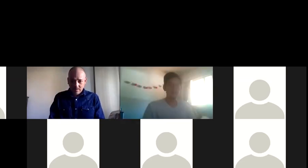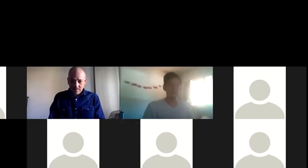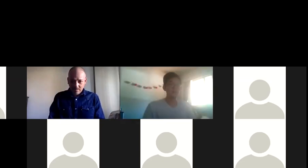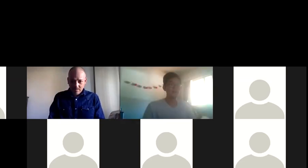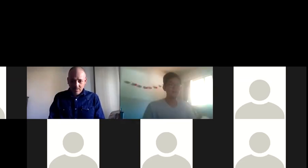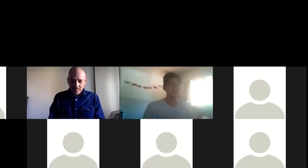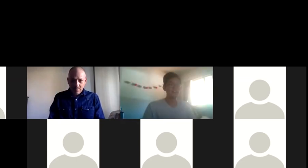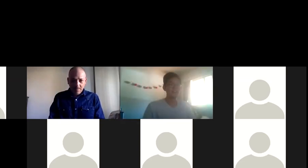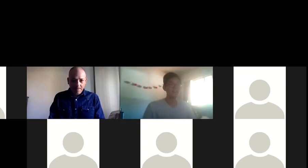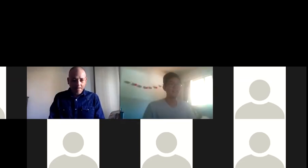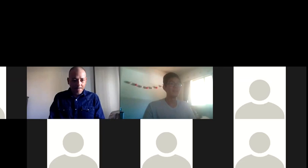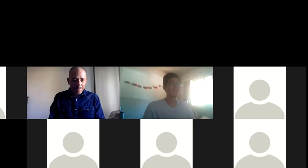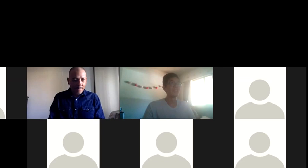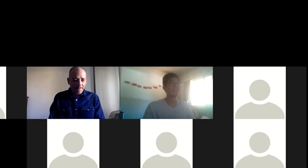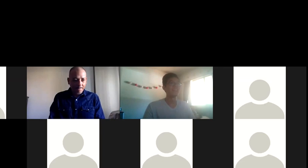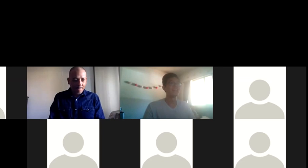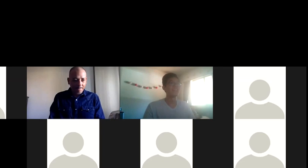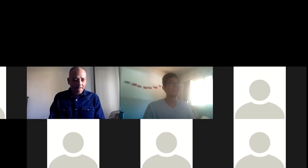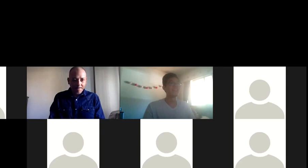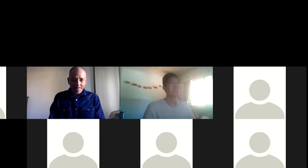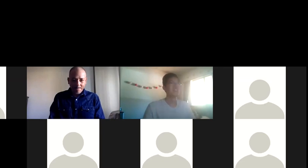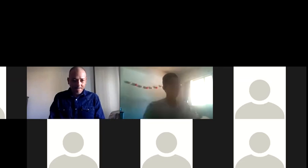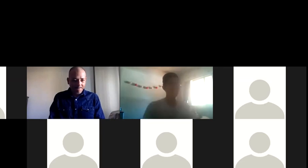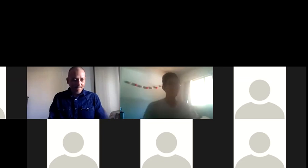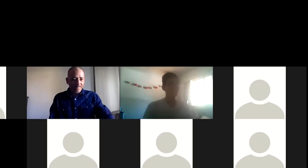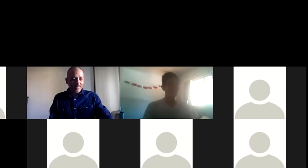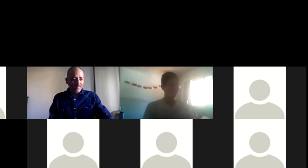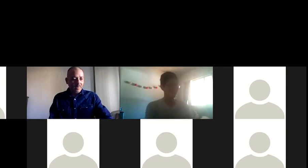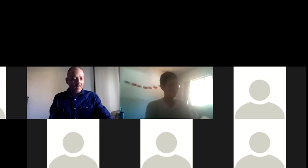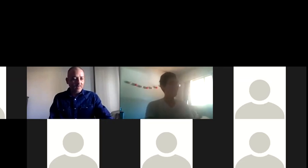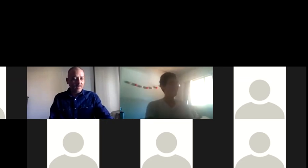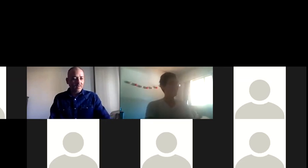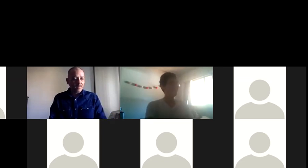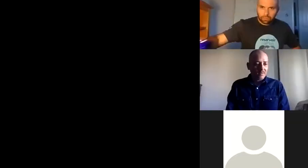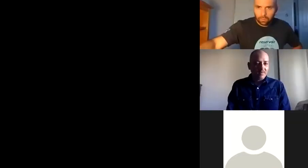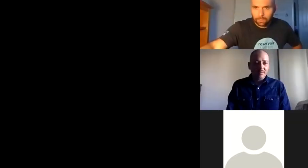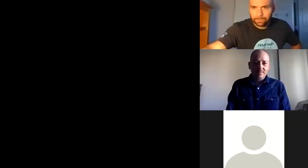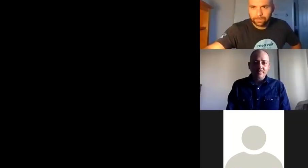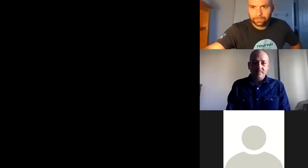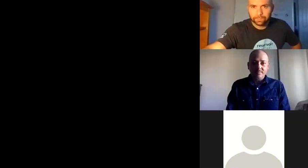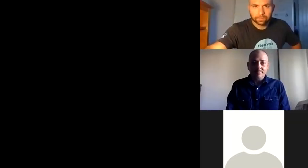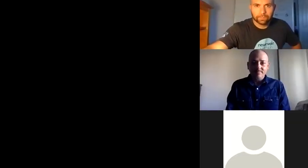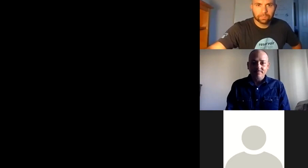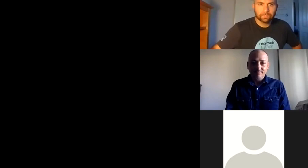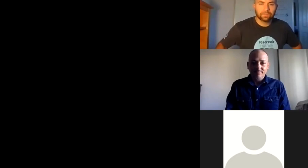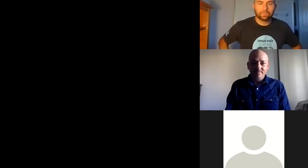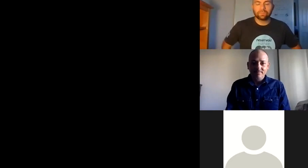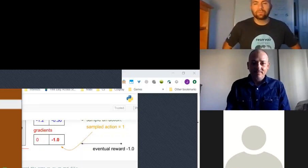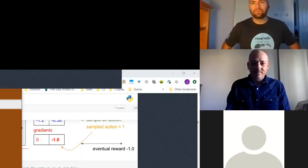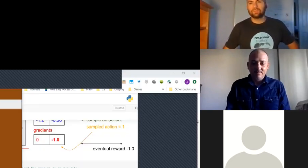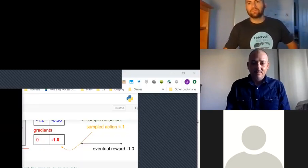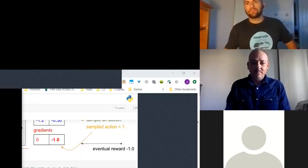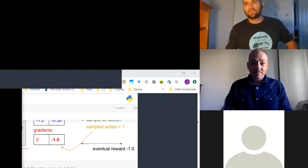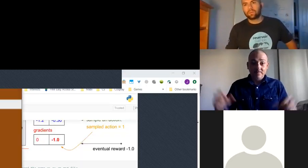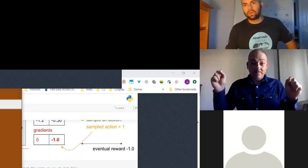Yeah, go ahead. Oh, okay. Let me do that. Okay, I think I got it. You got it? Okay. All right, is everyone able